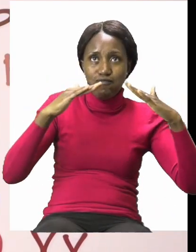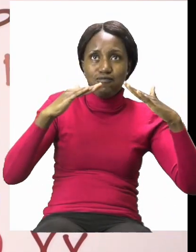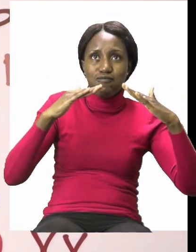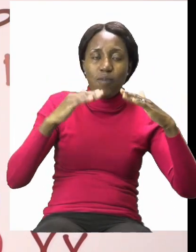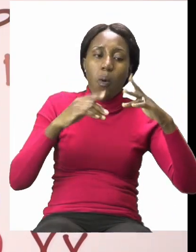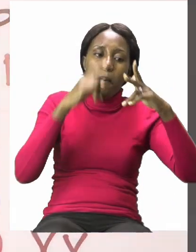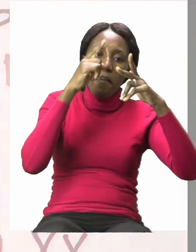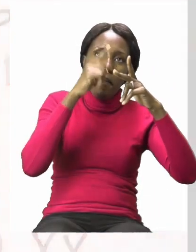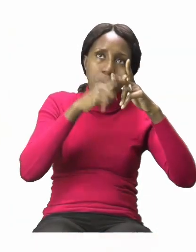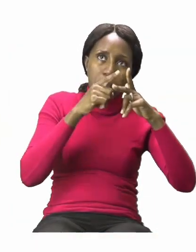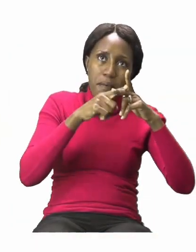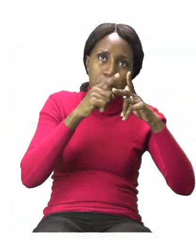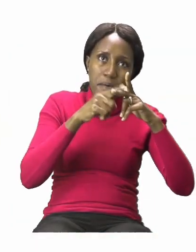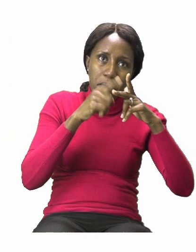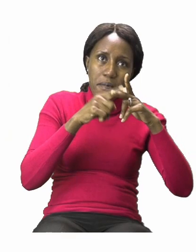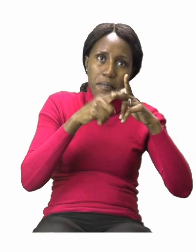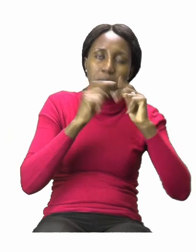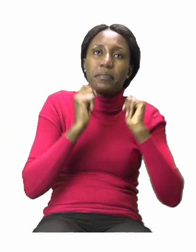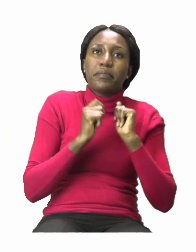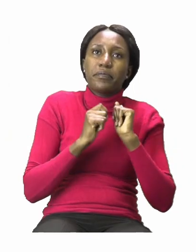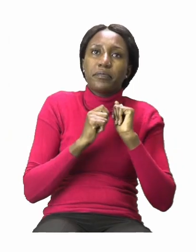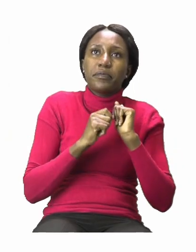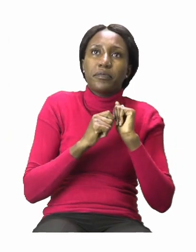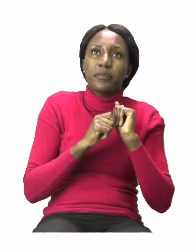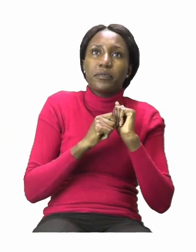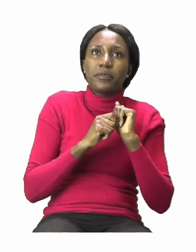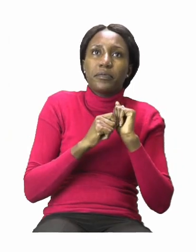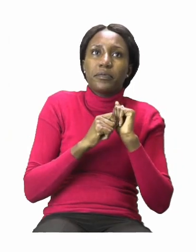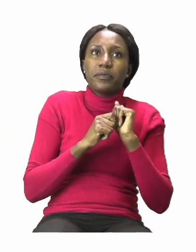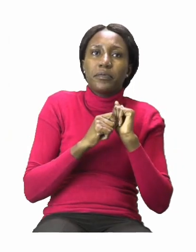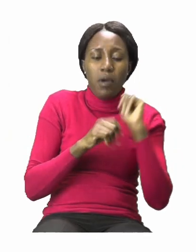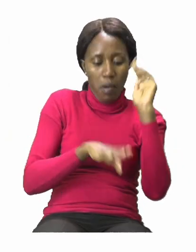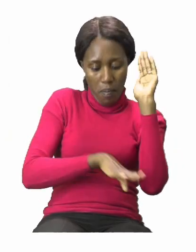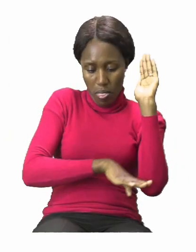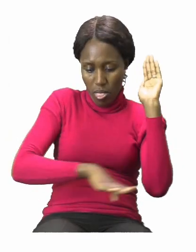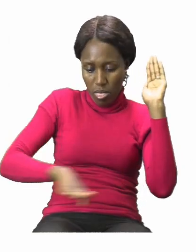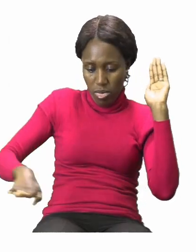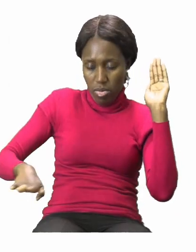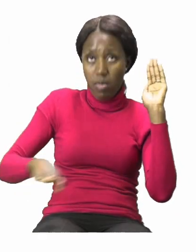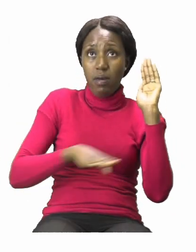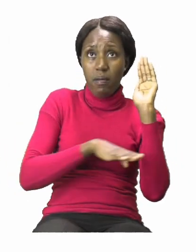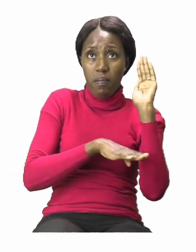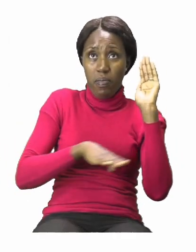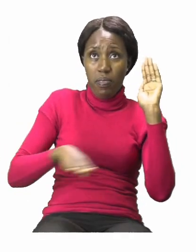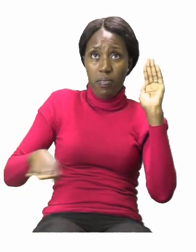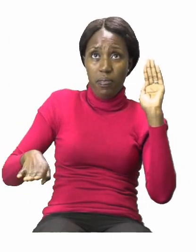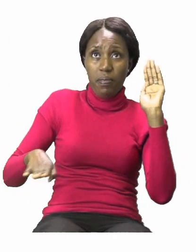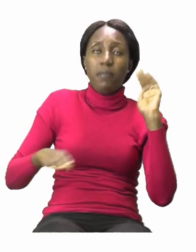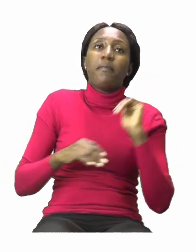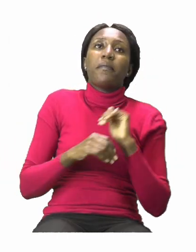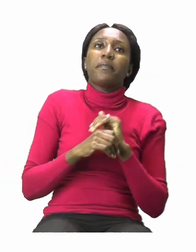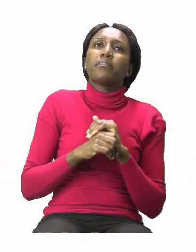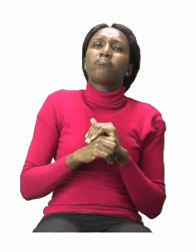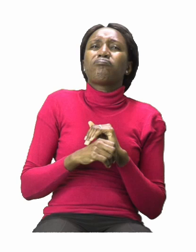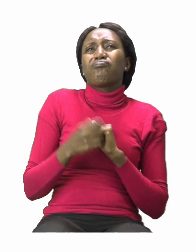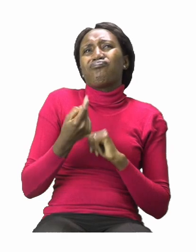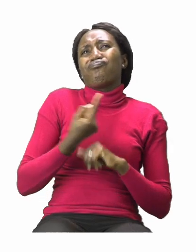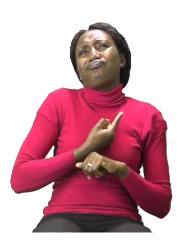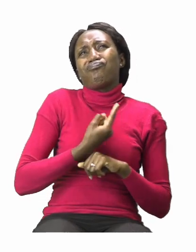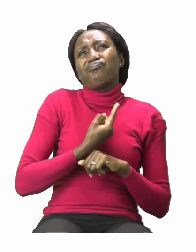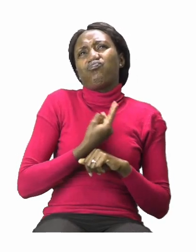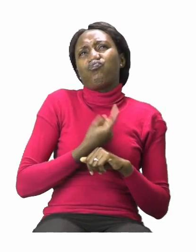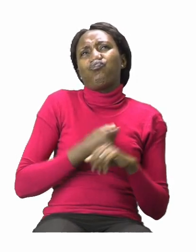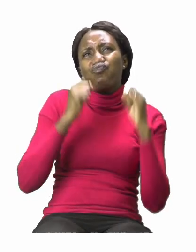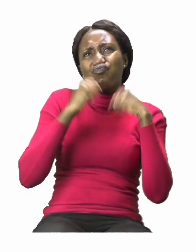window, and then we have floor. It is up to you to decide which one